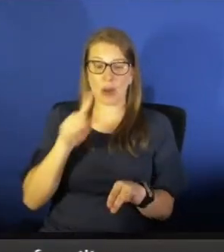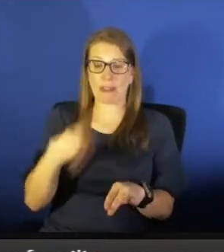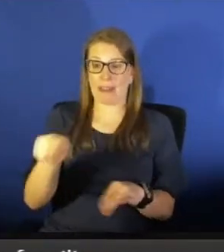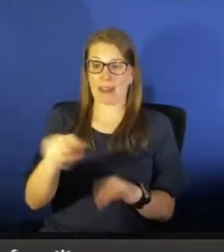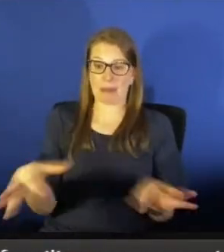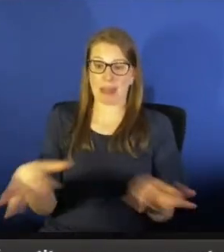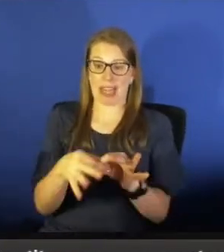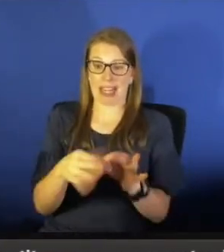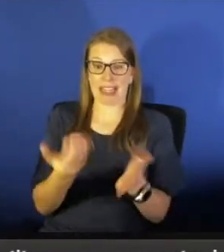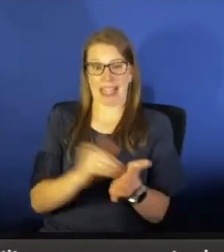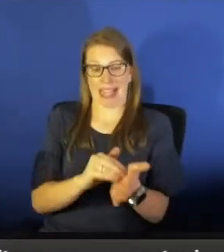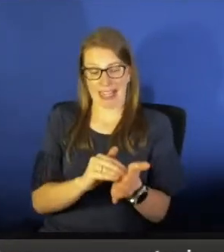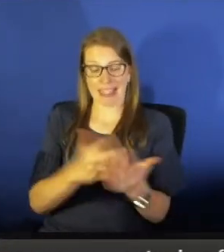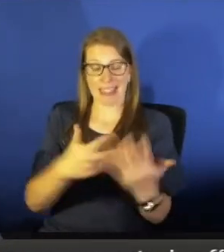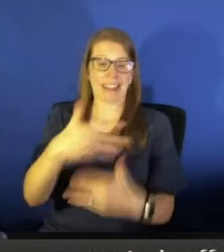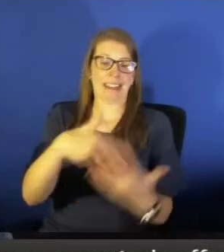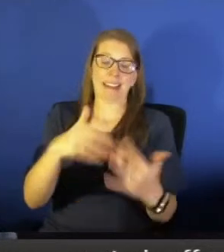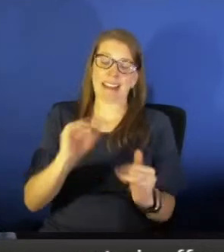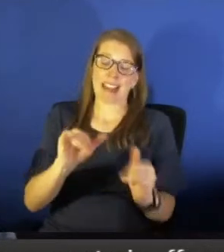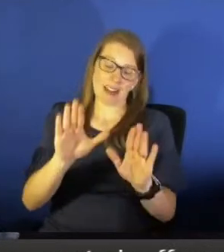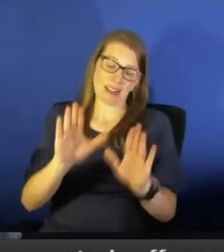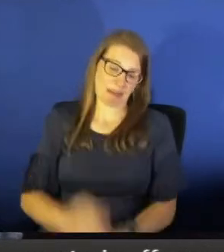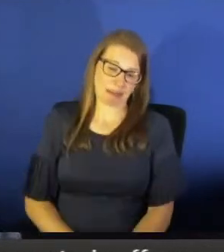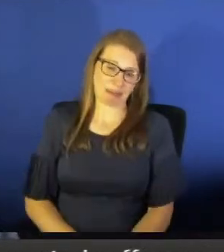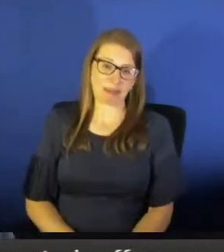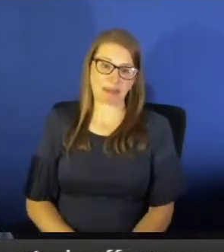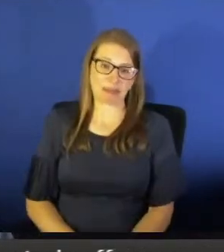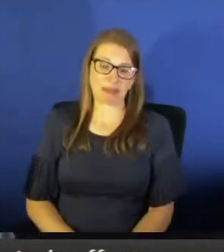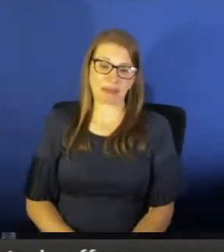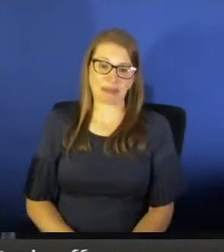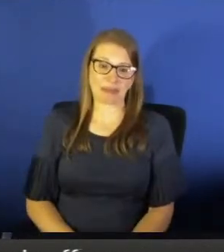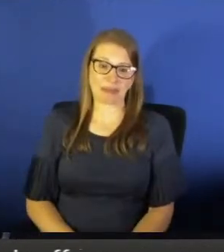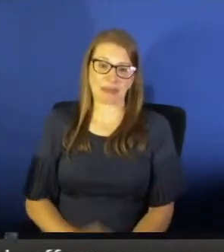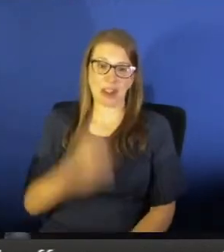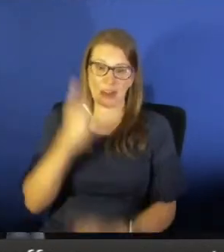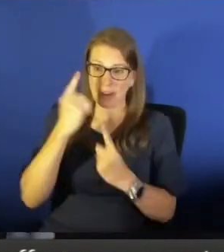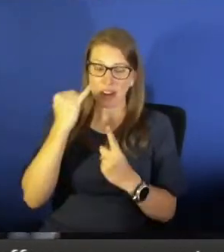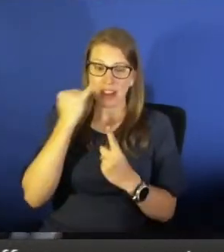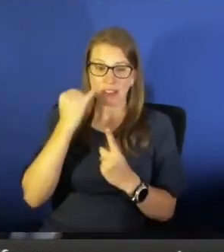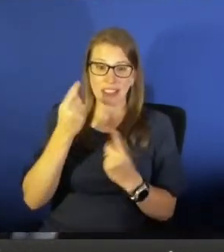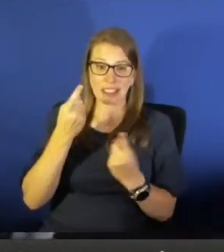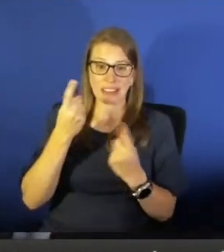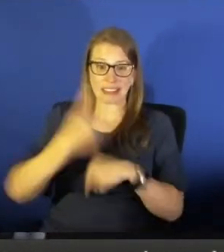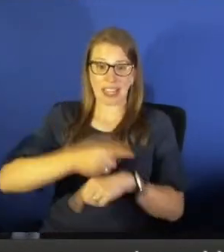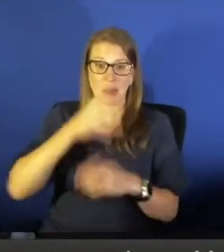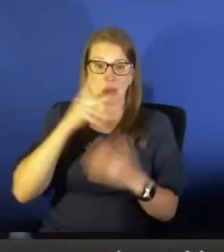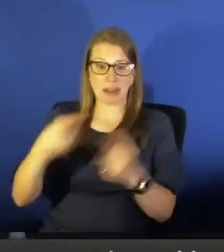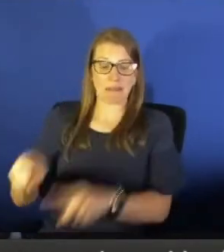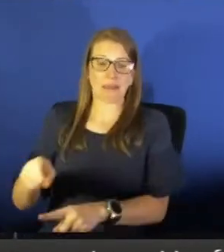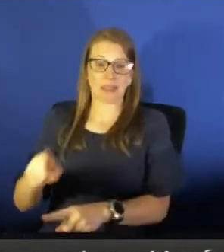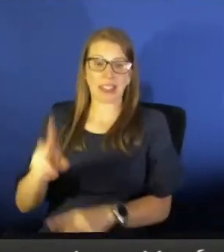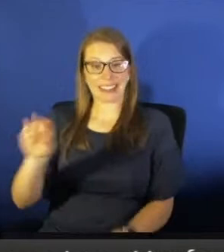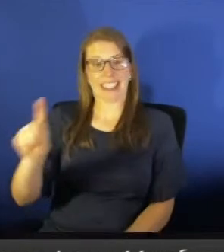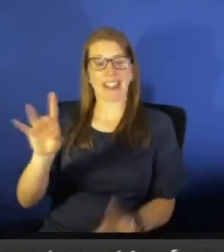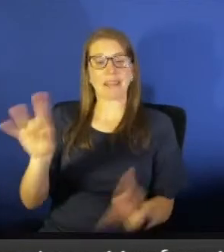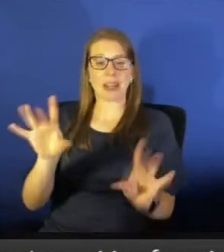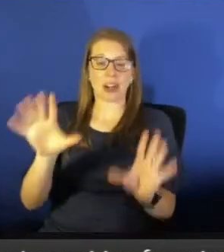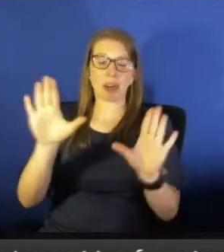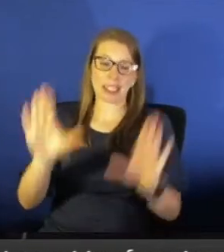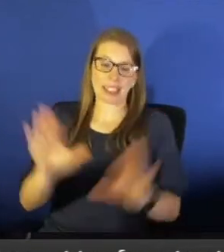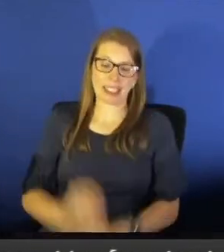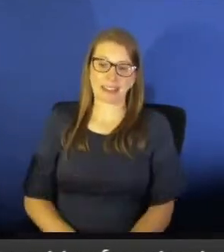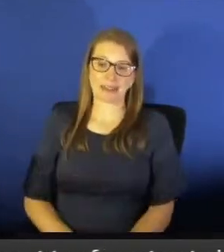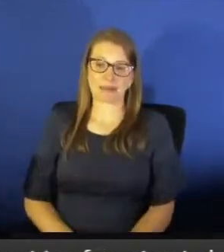and to be together, that's awesome. It's incredible. We always wondered if that day would come, and it did. So it's a miracle. It's amazing. Best